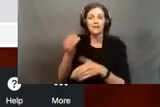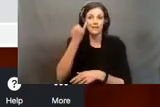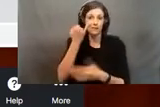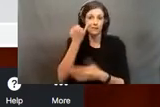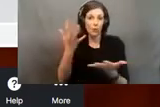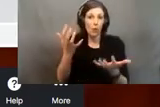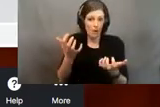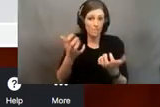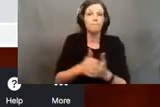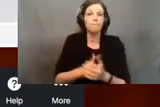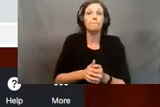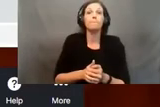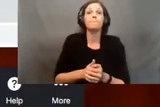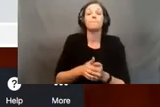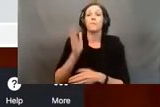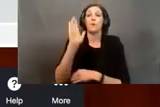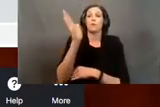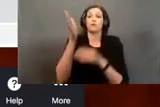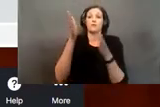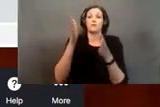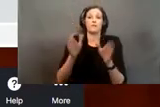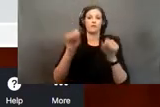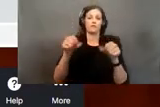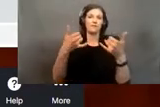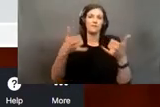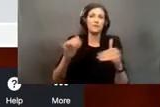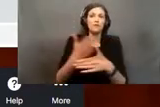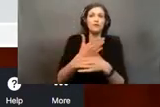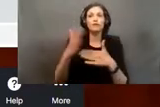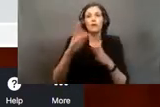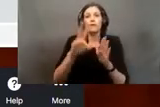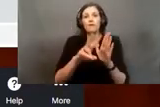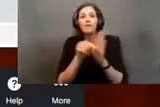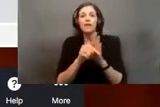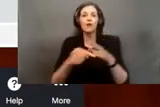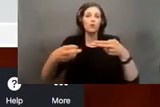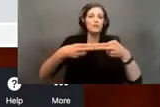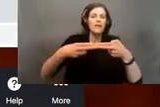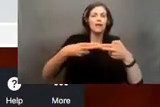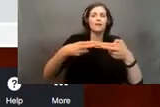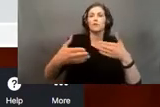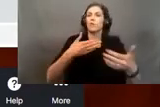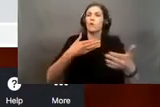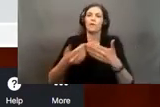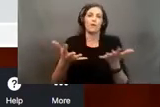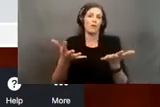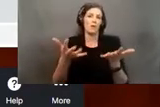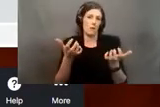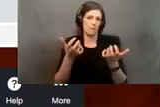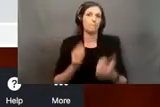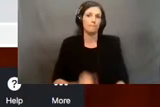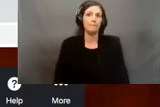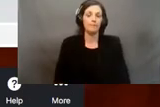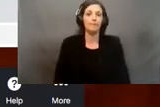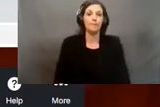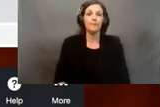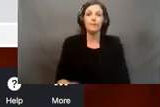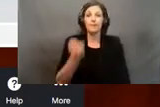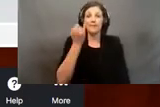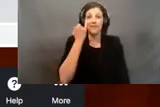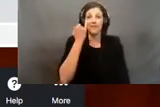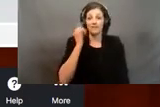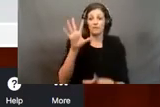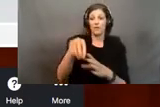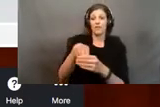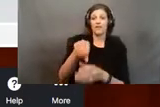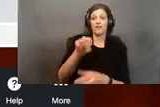the presenters will still be able to share slides or videos whatever content they choose. If you're within a symposium